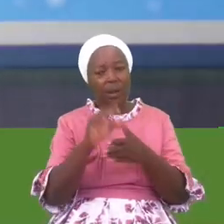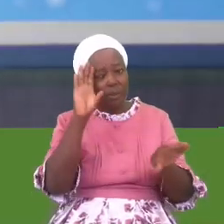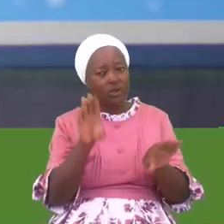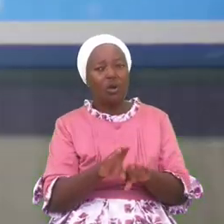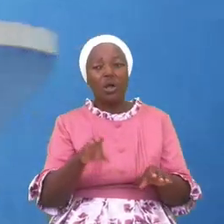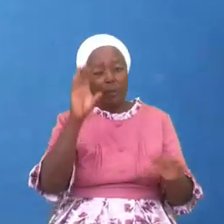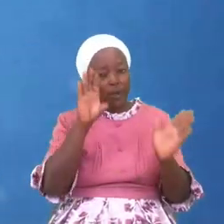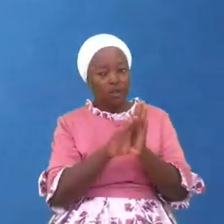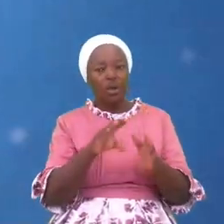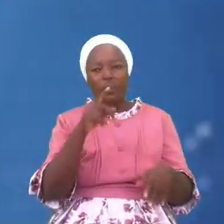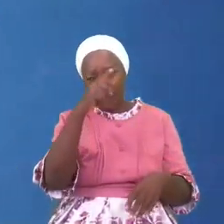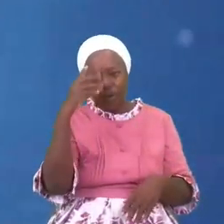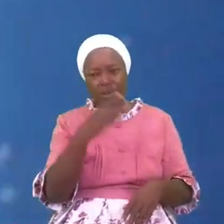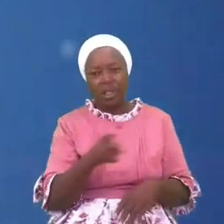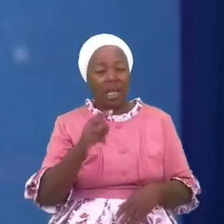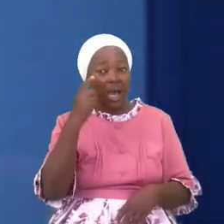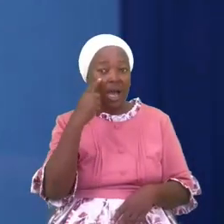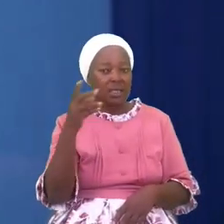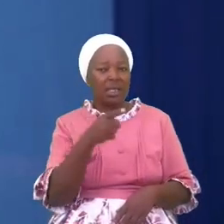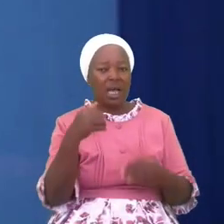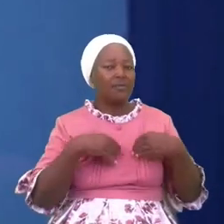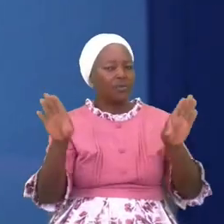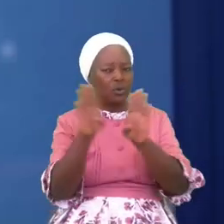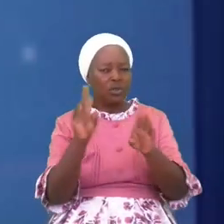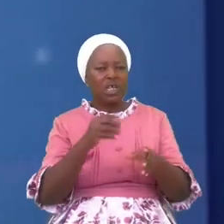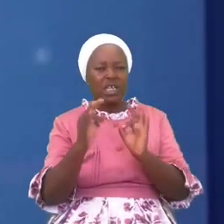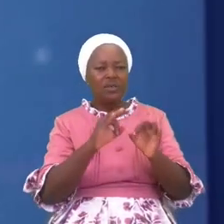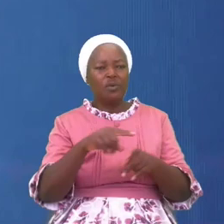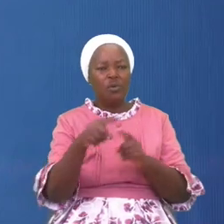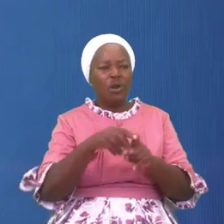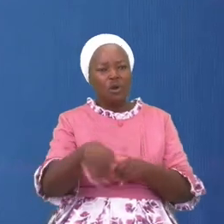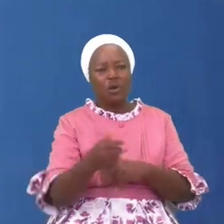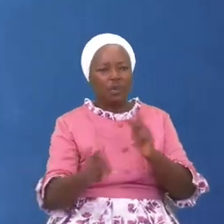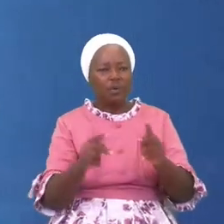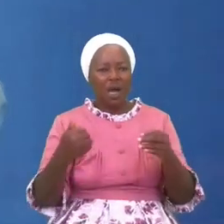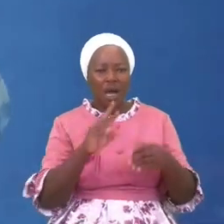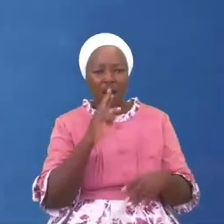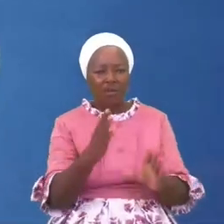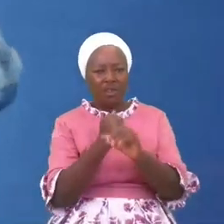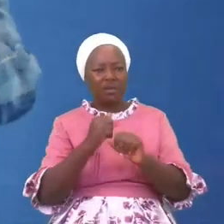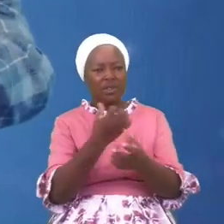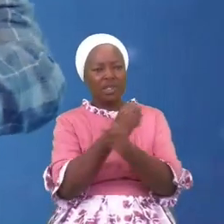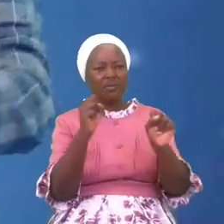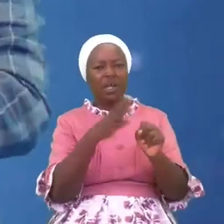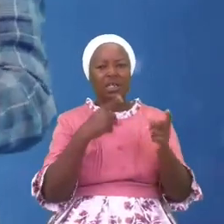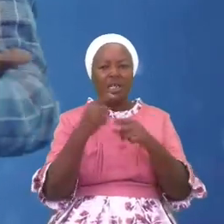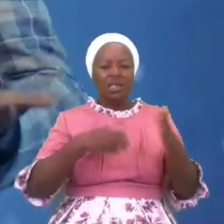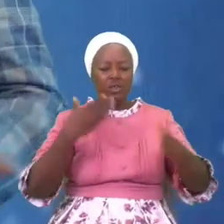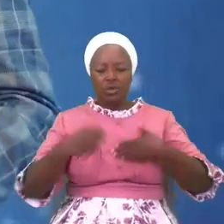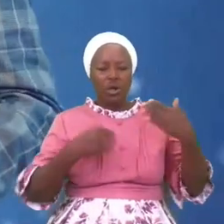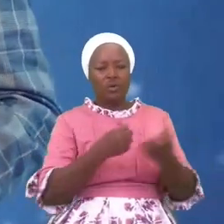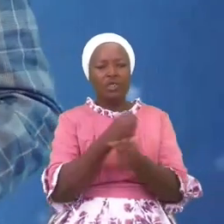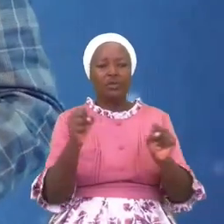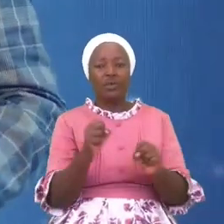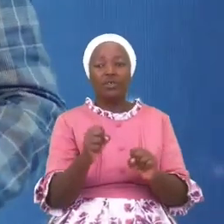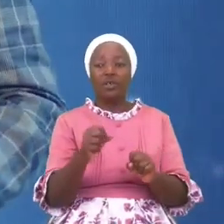when other people are receiving salvation and the joy of salvation is beaming out through them, and then